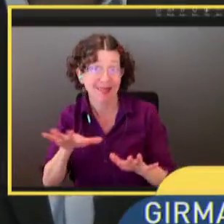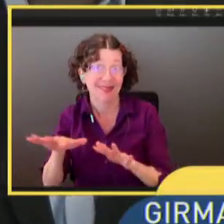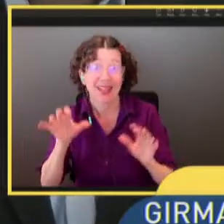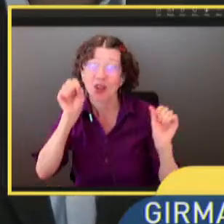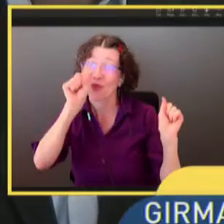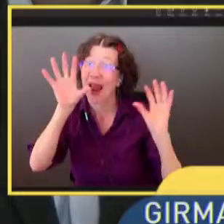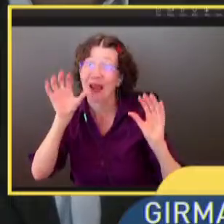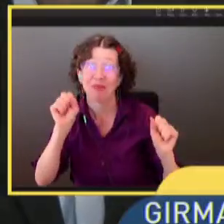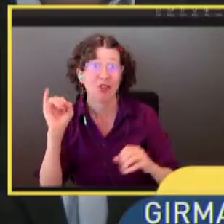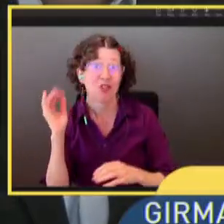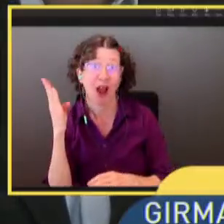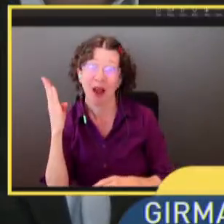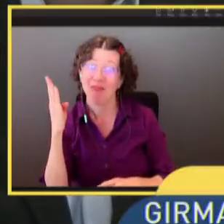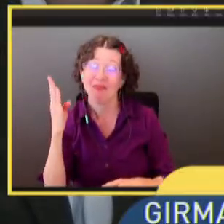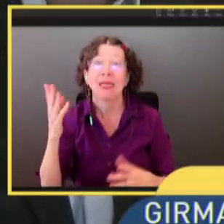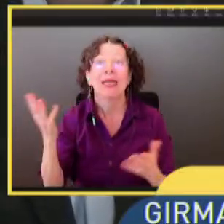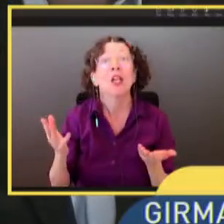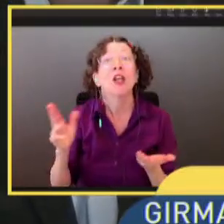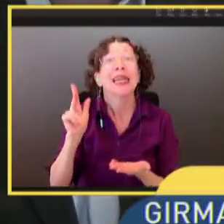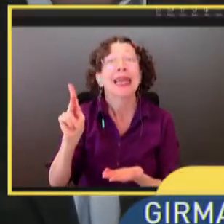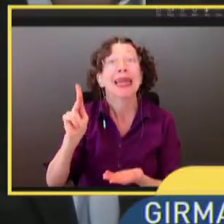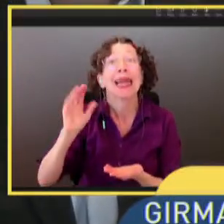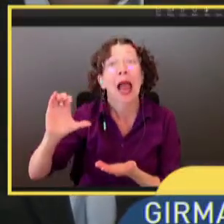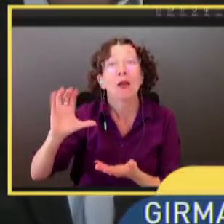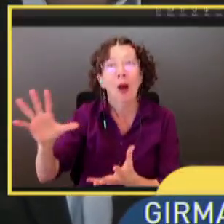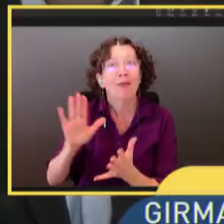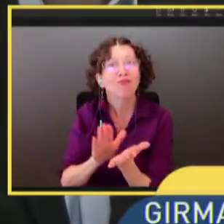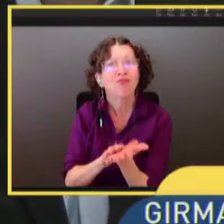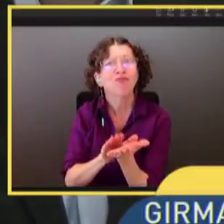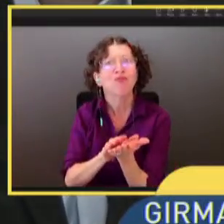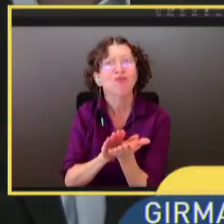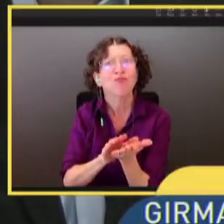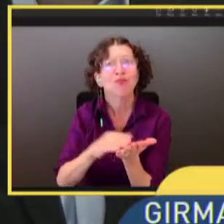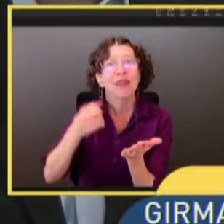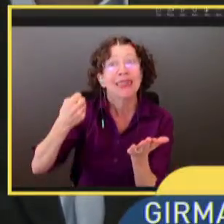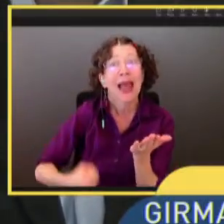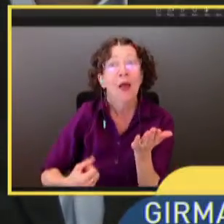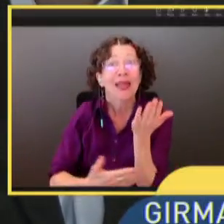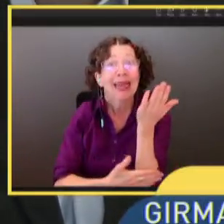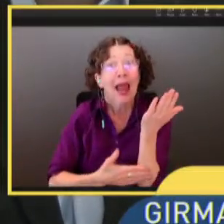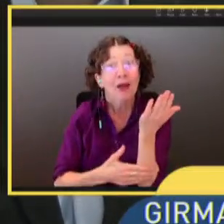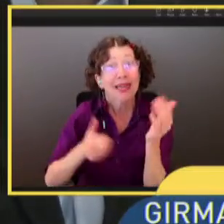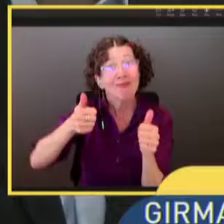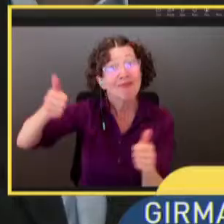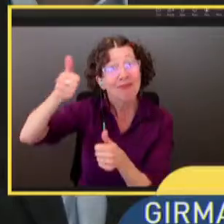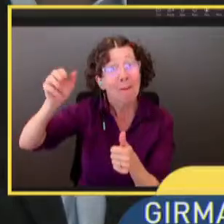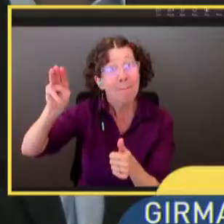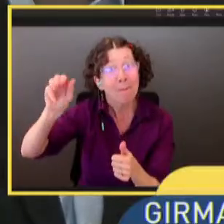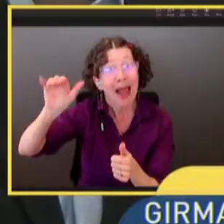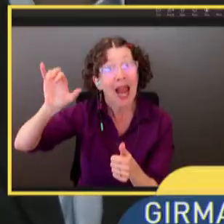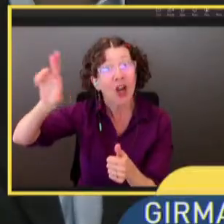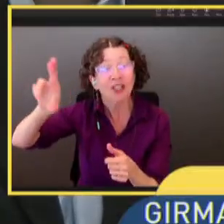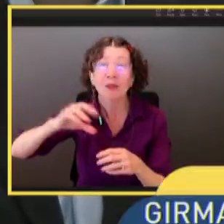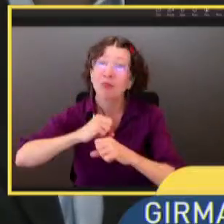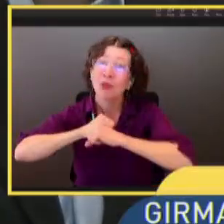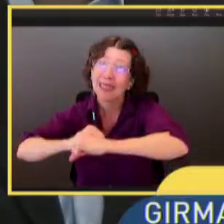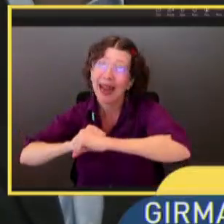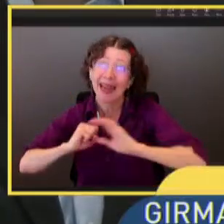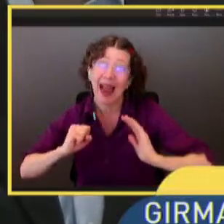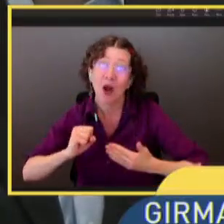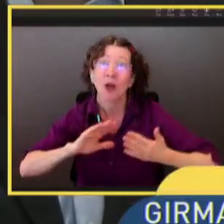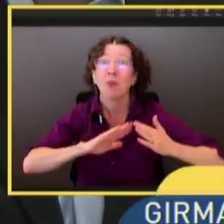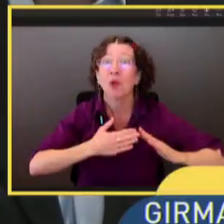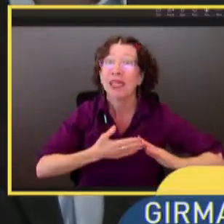response from our city departments and our mayors. They have been working hard to protect their residents and done such an incredible job.